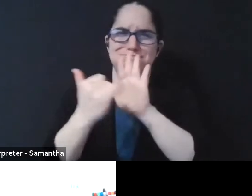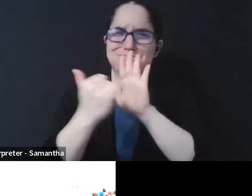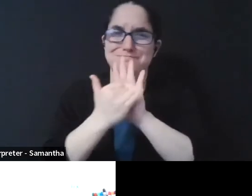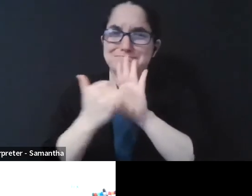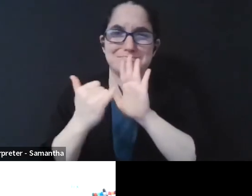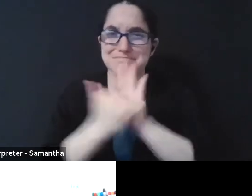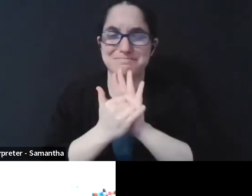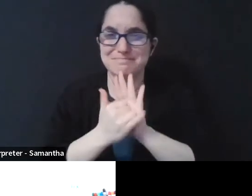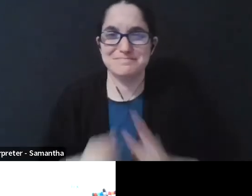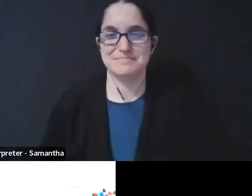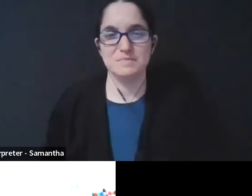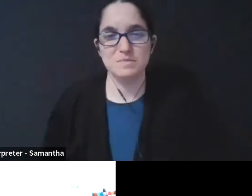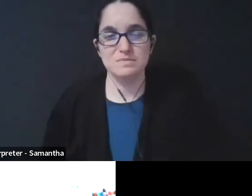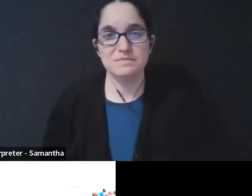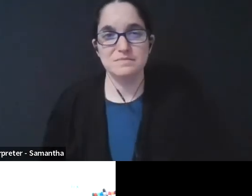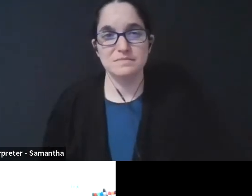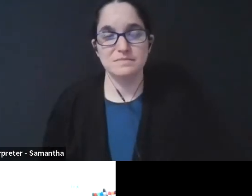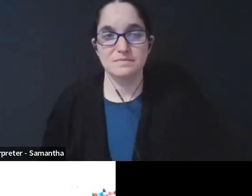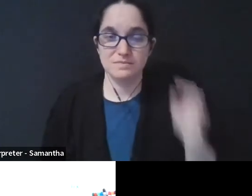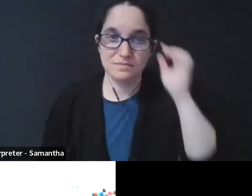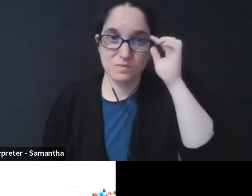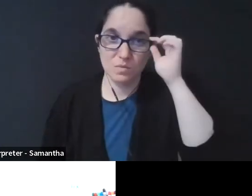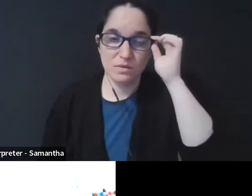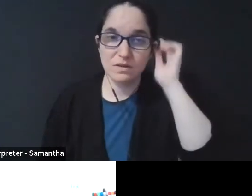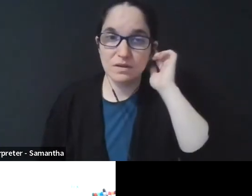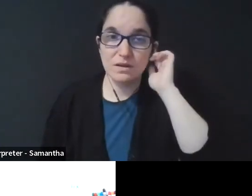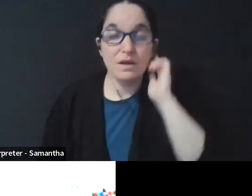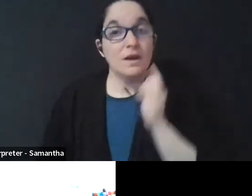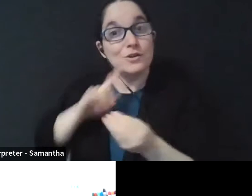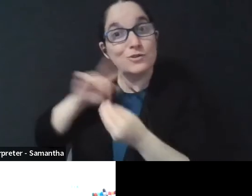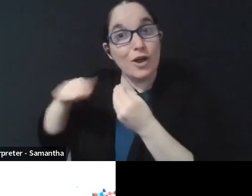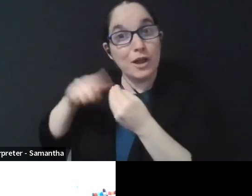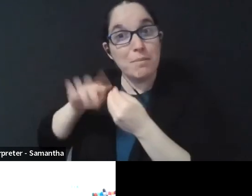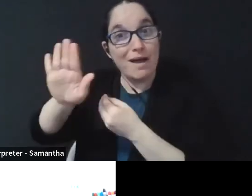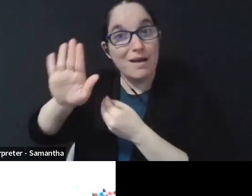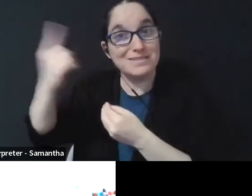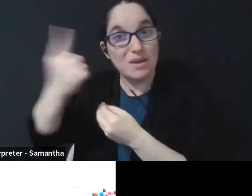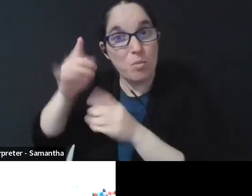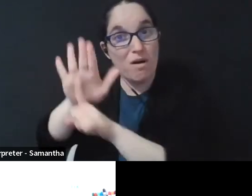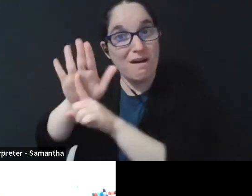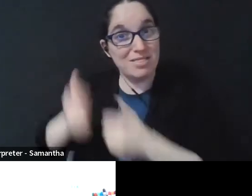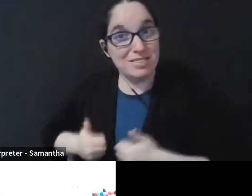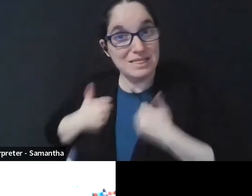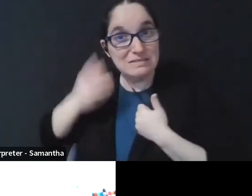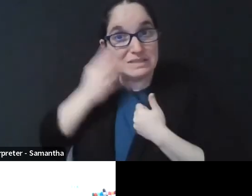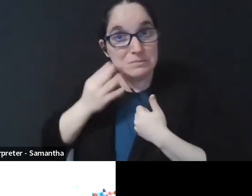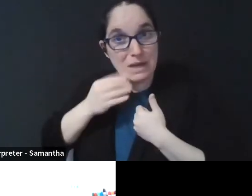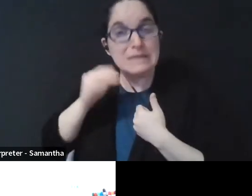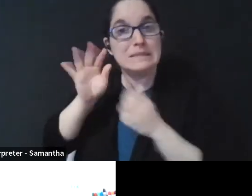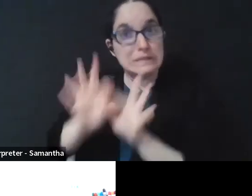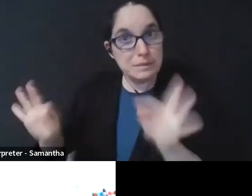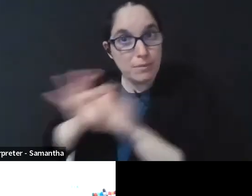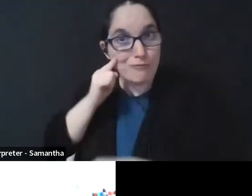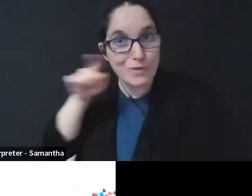terms of the people's lived experiences and what's important, but also in terms